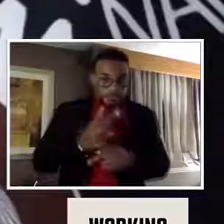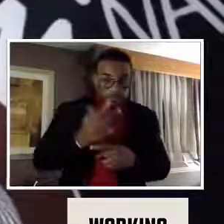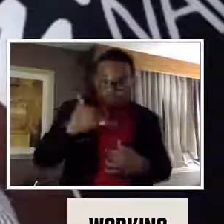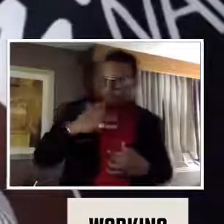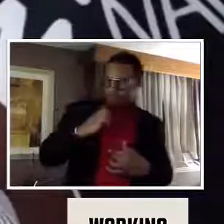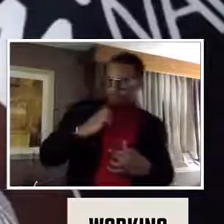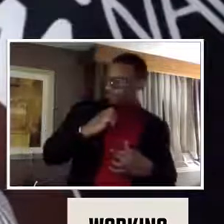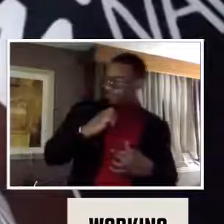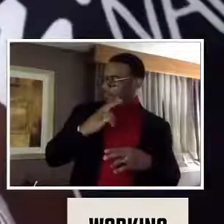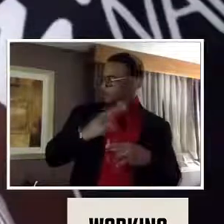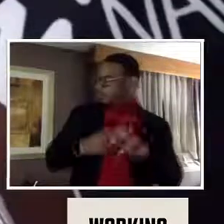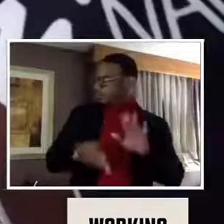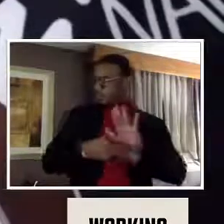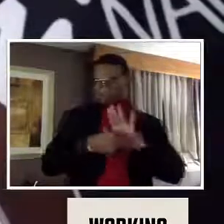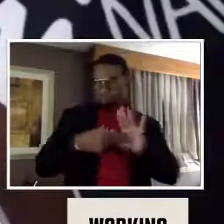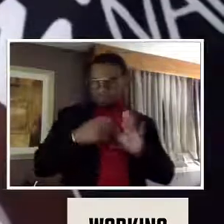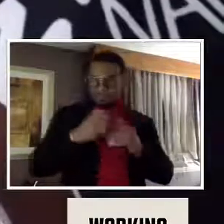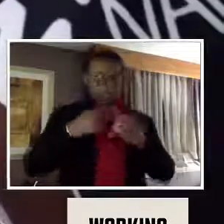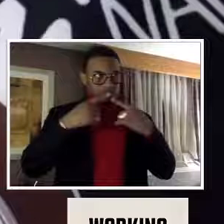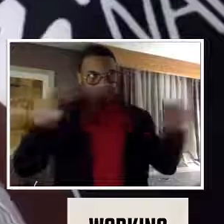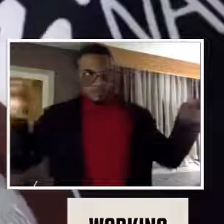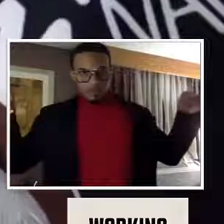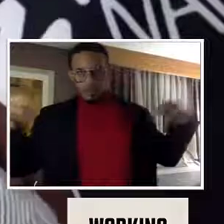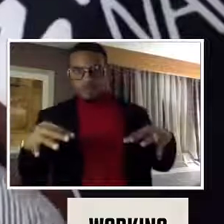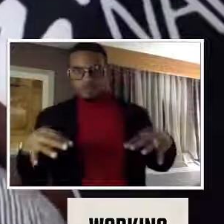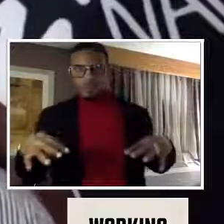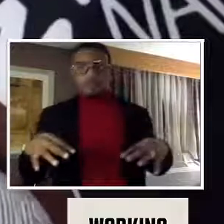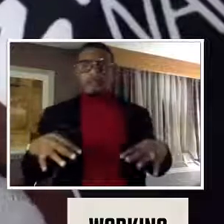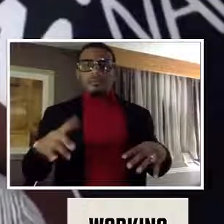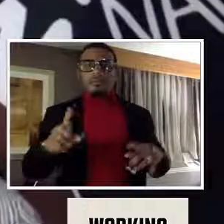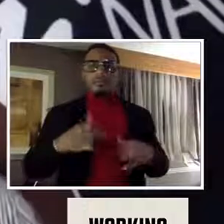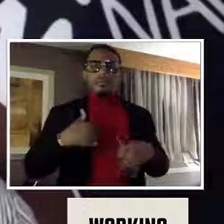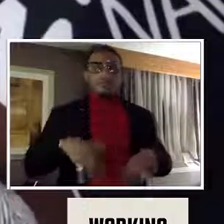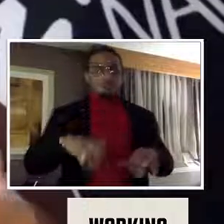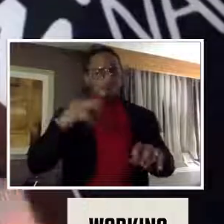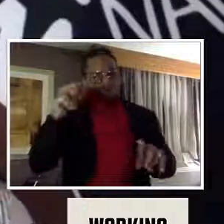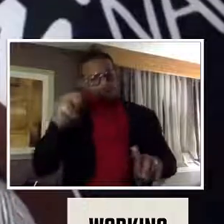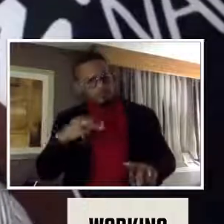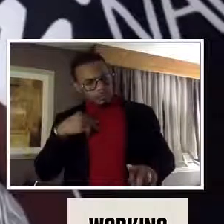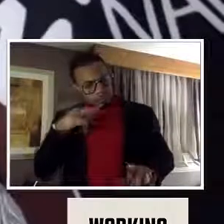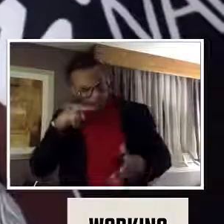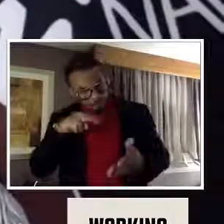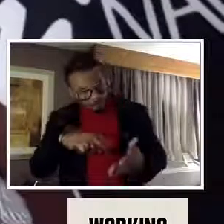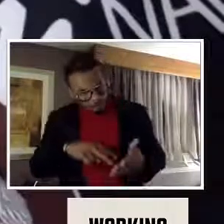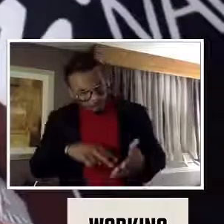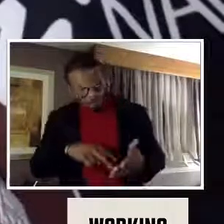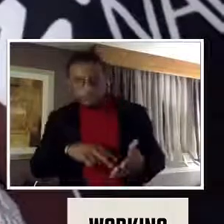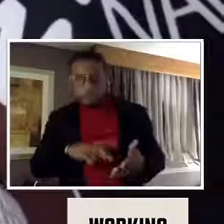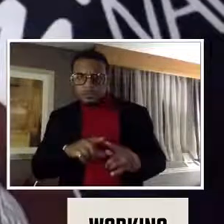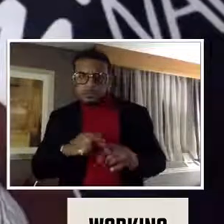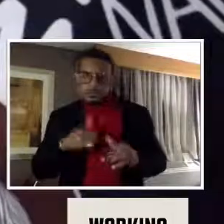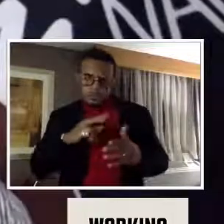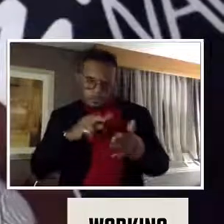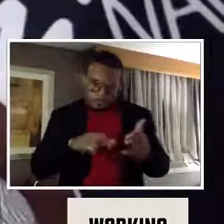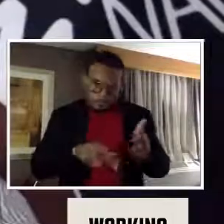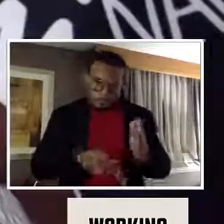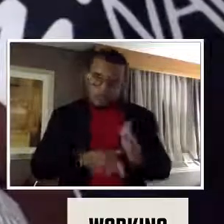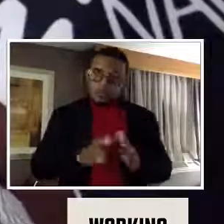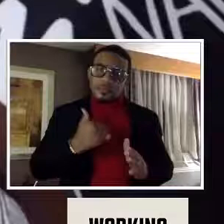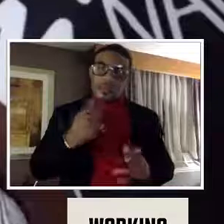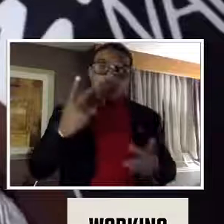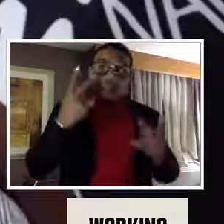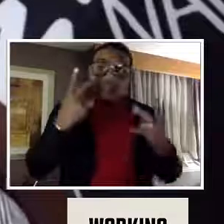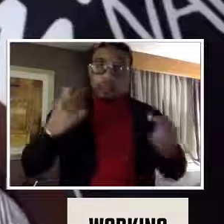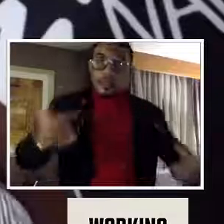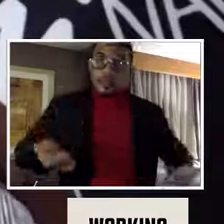out if I want to put my name on something and be public about it. When I took a look at it and I read over it, as I was reading over it, I